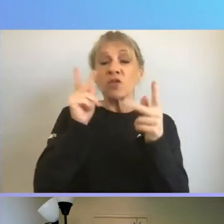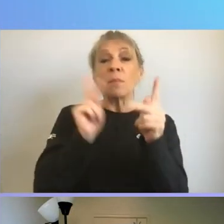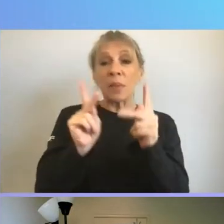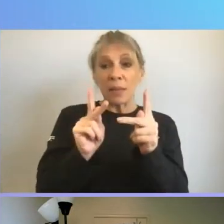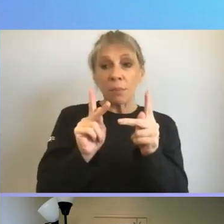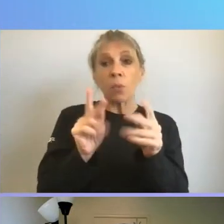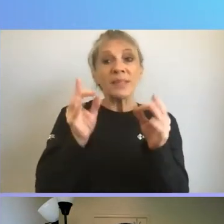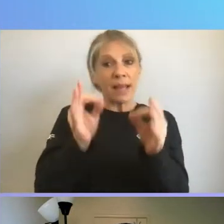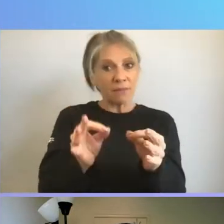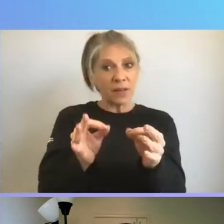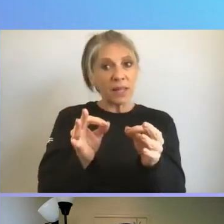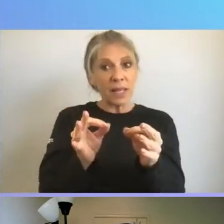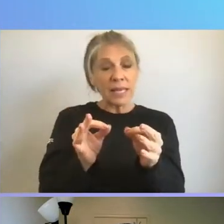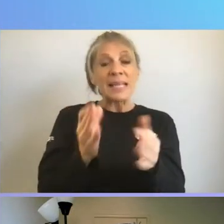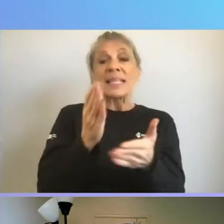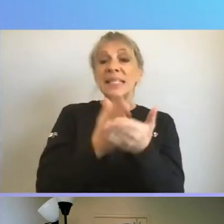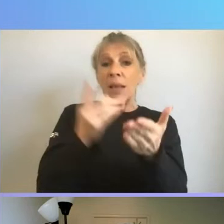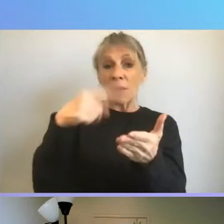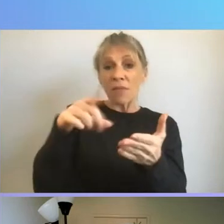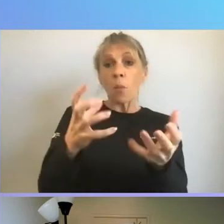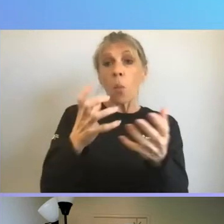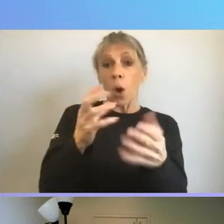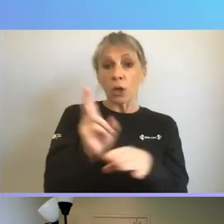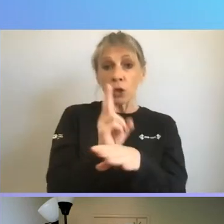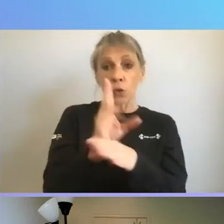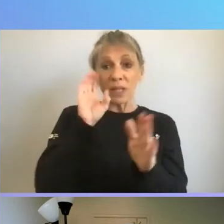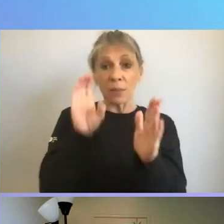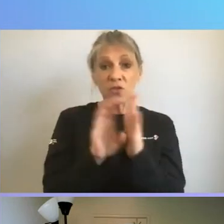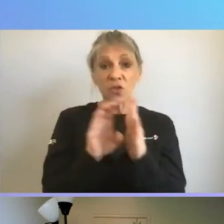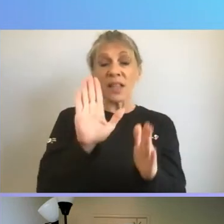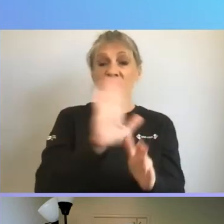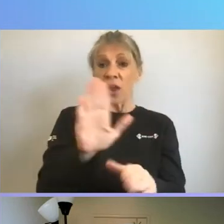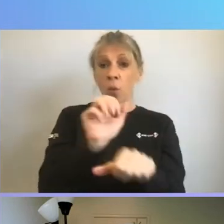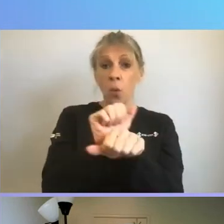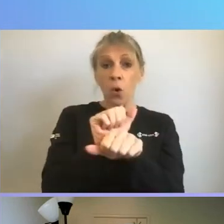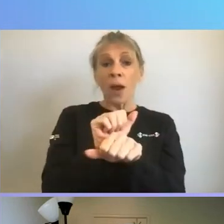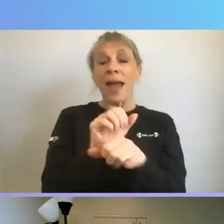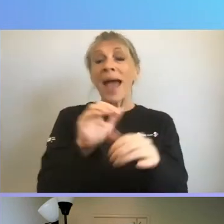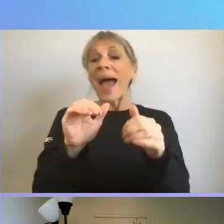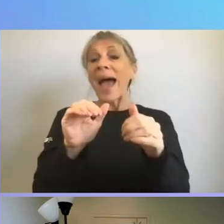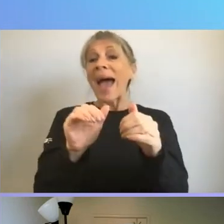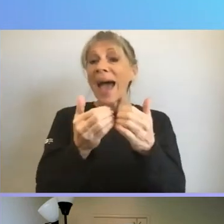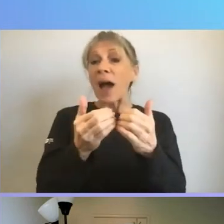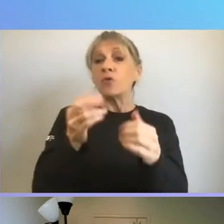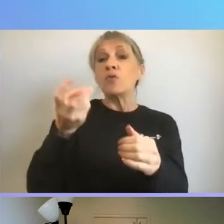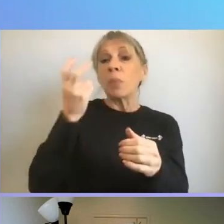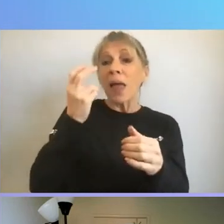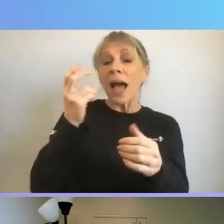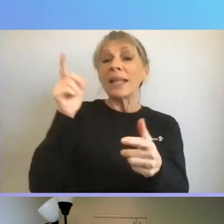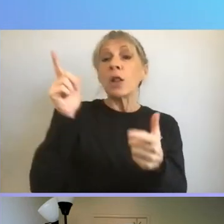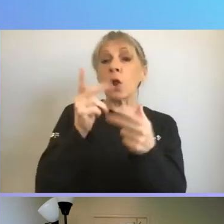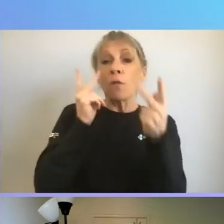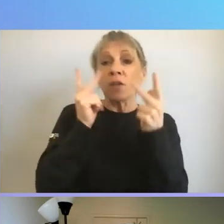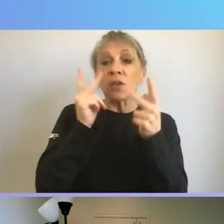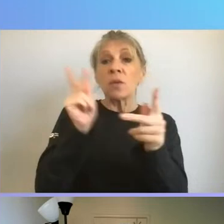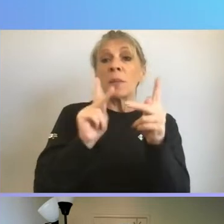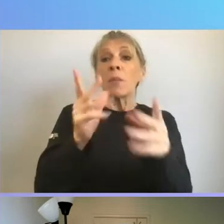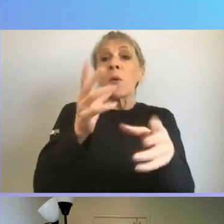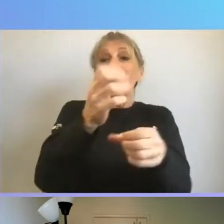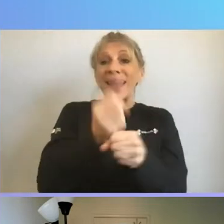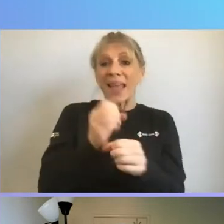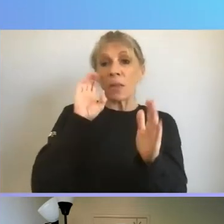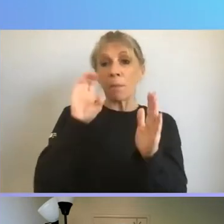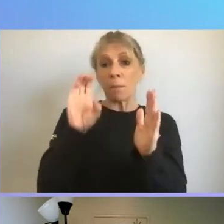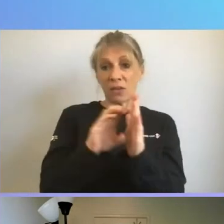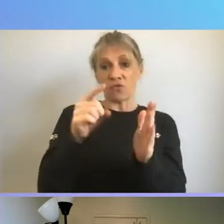least some of them, want to use images in their work, let's go over how blind and low vision people get the images that they want.